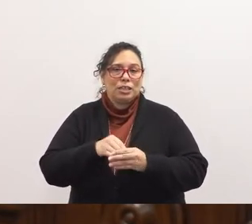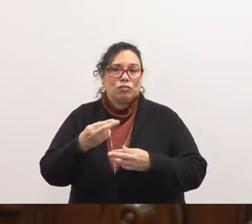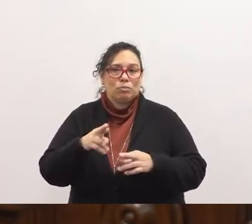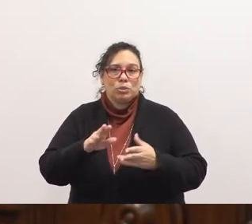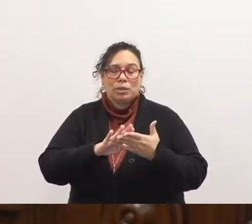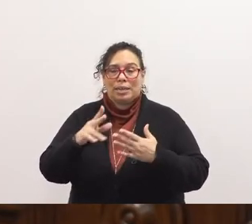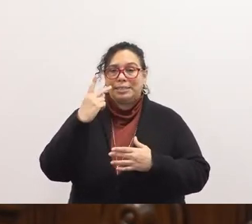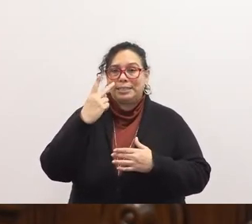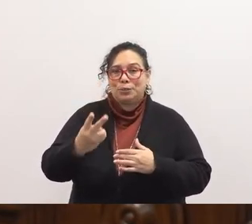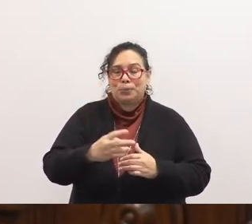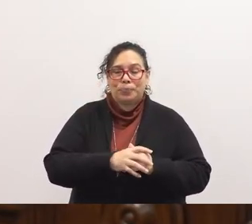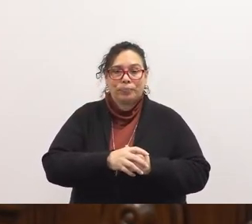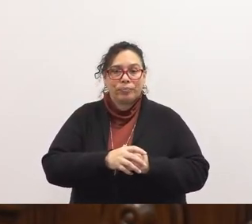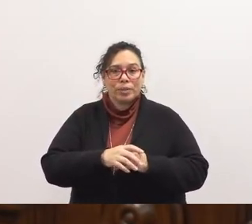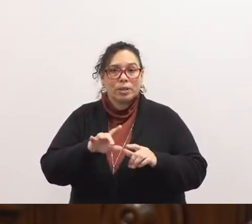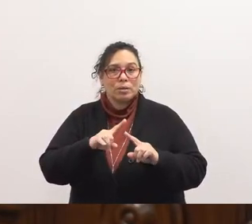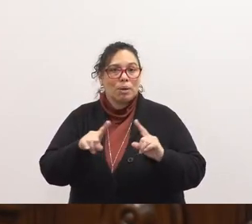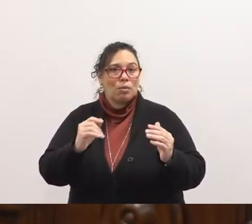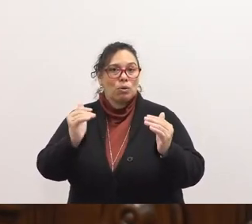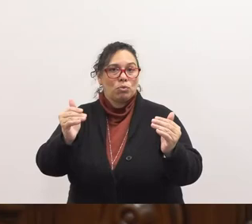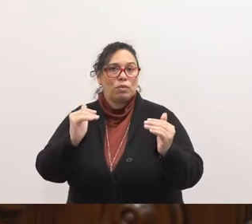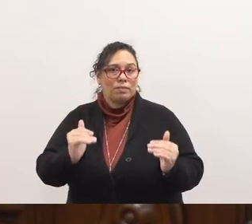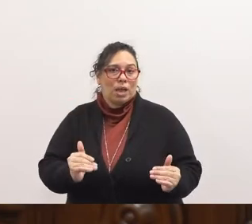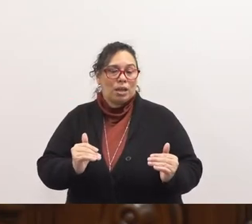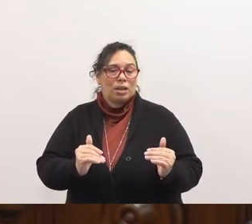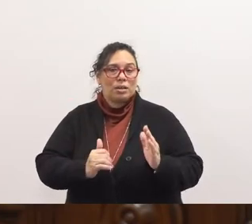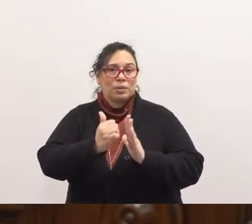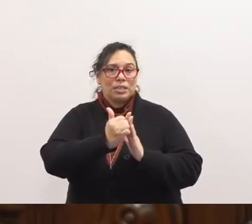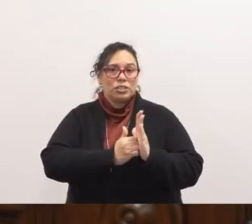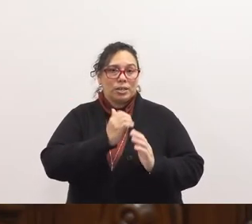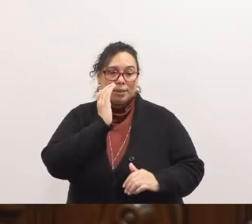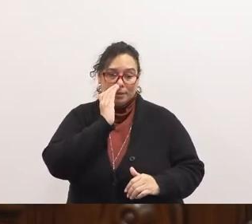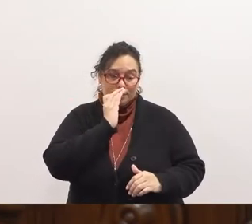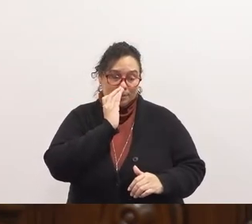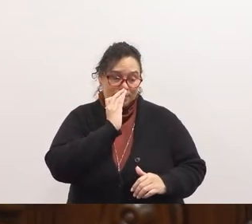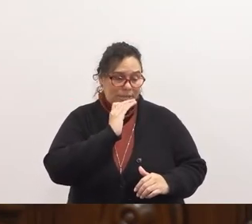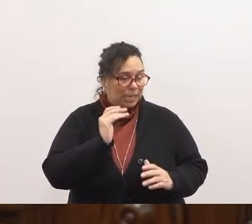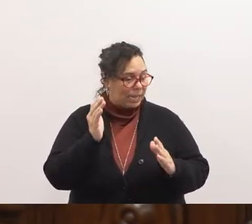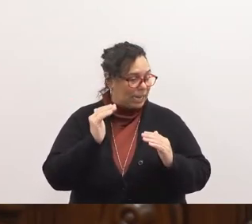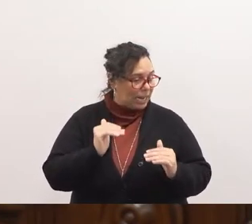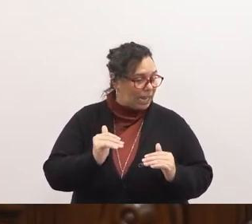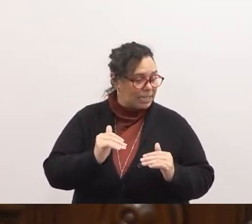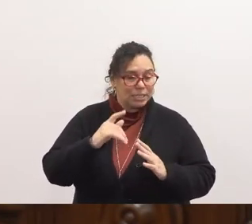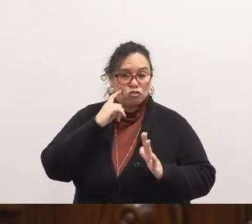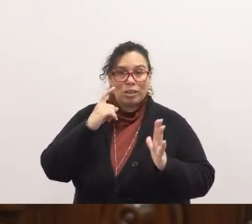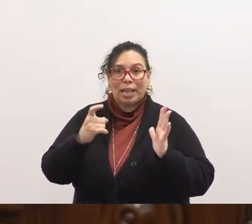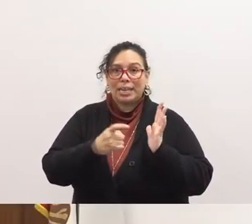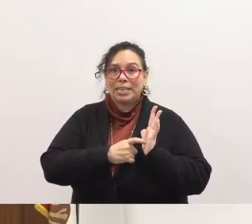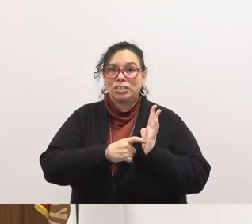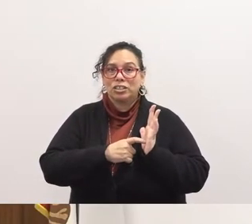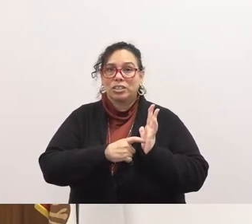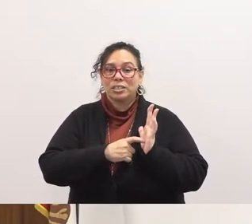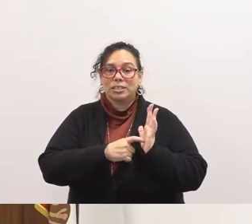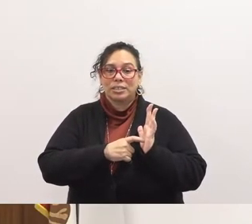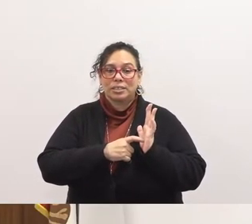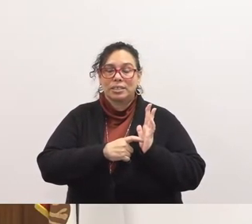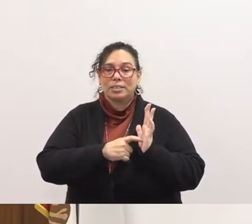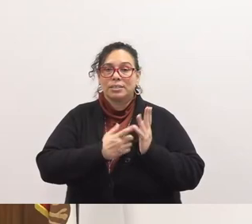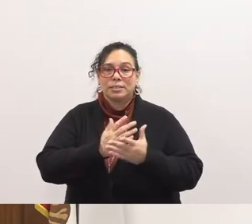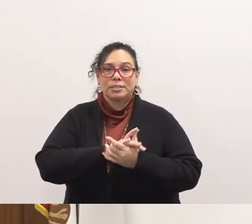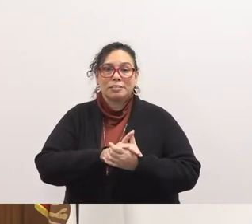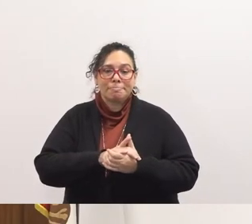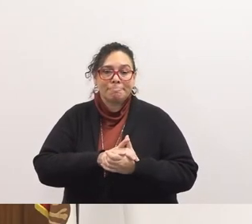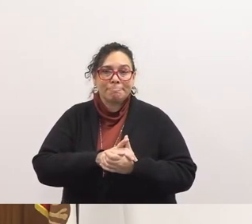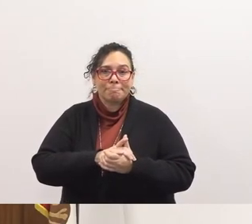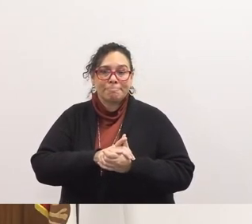you. But we will move on with the agenda. And next, we have recognitions and acknowledgments.